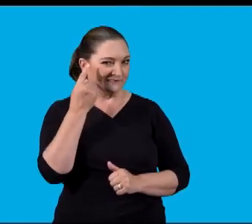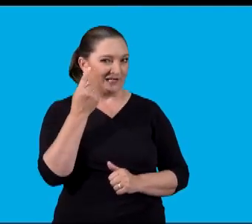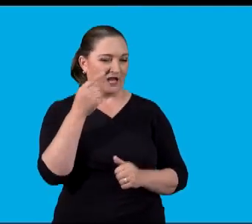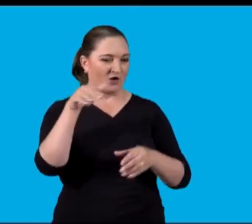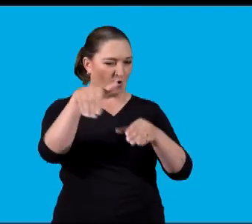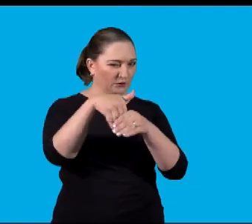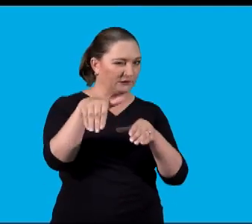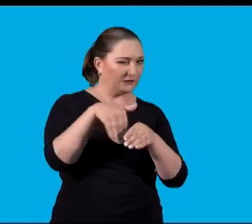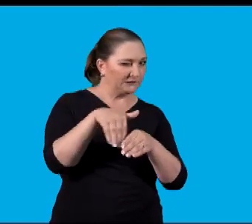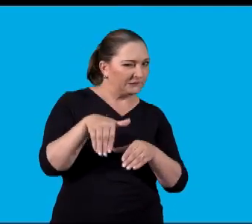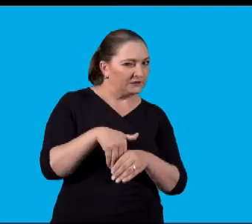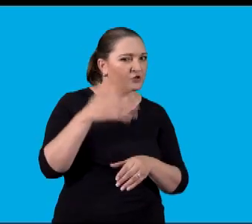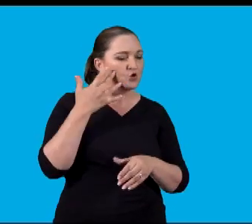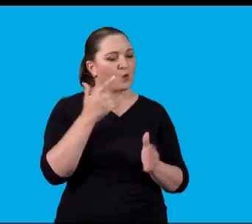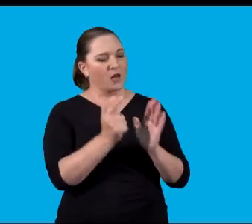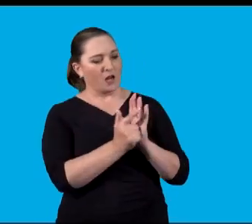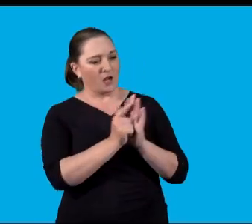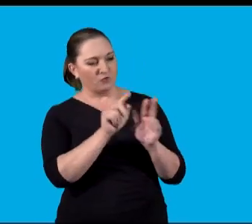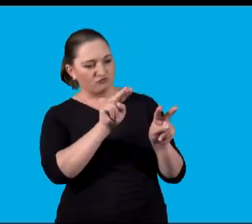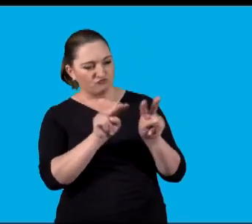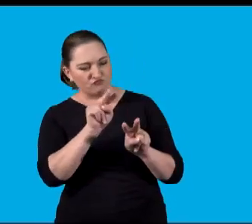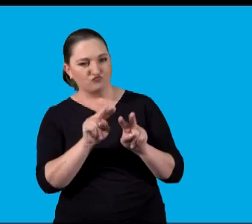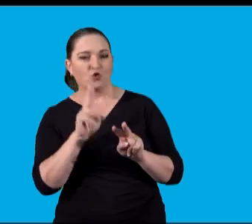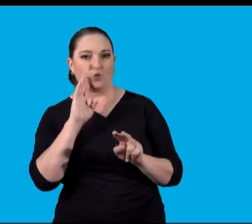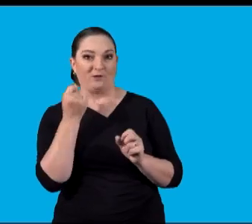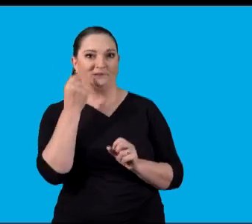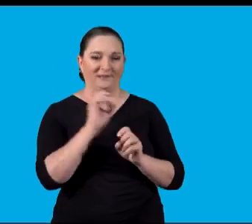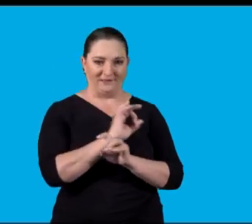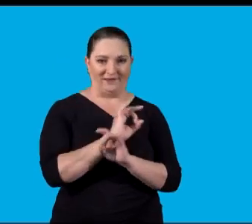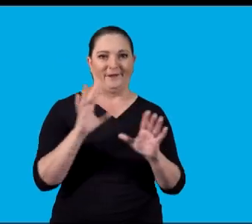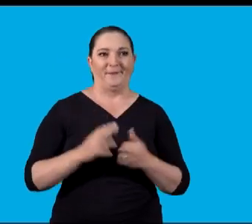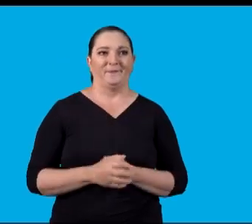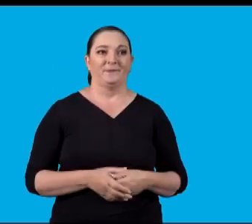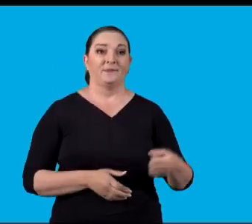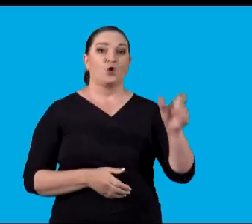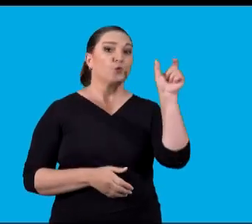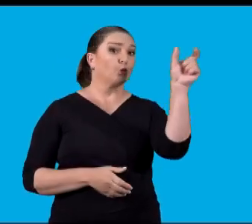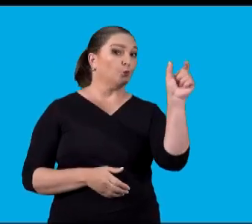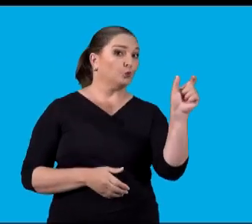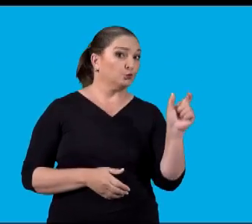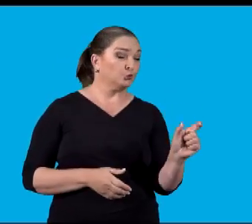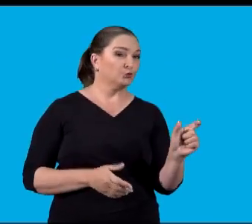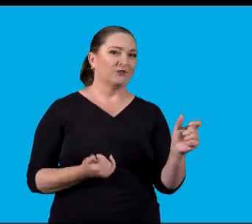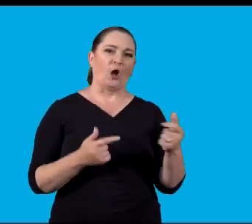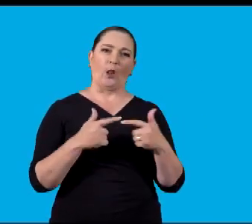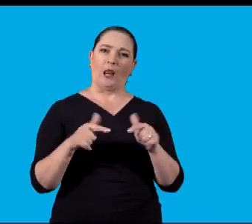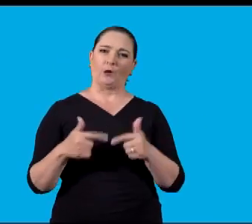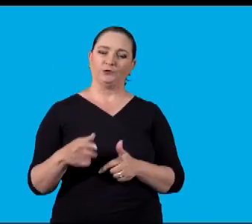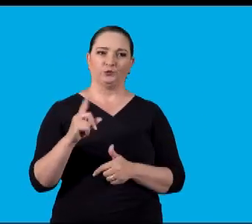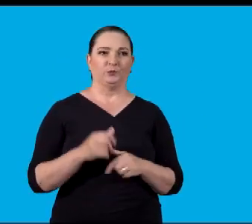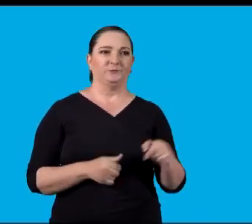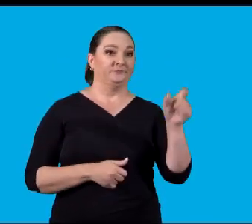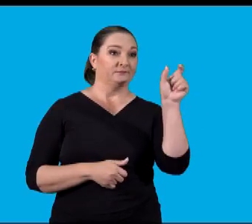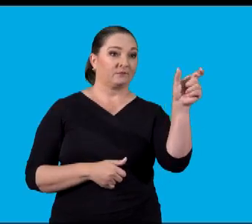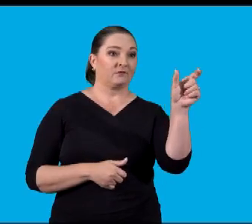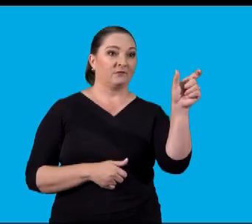concepts once you go over the lesson very well. And then here is the keywords and language recap.